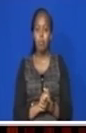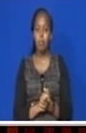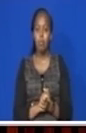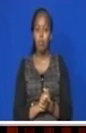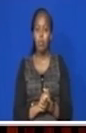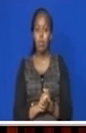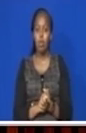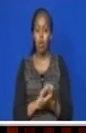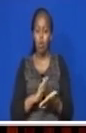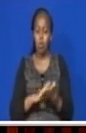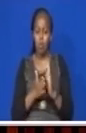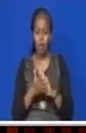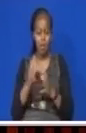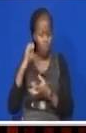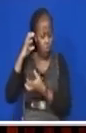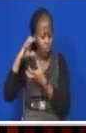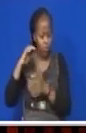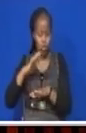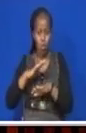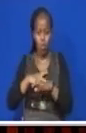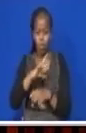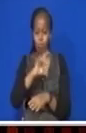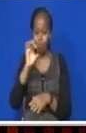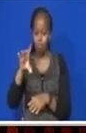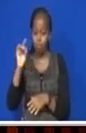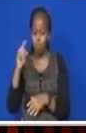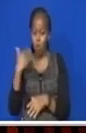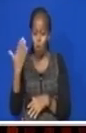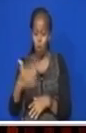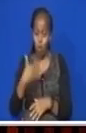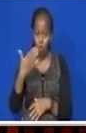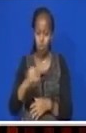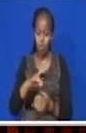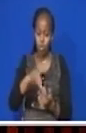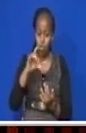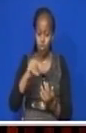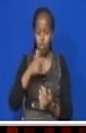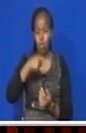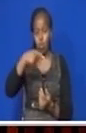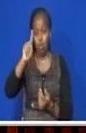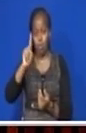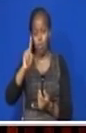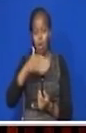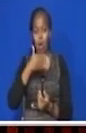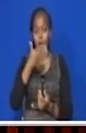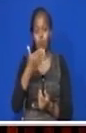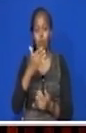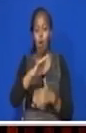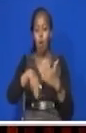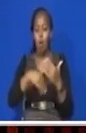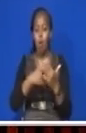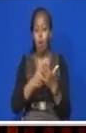don't confuse the choices. Choose the correct answer. All this you will be able to do